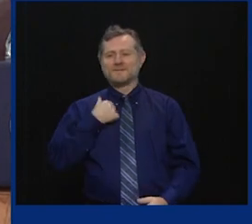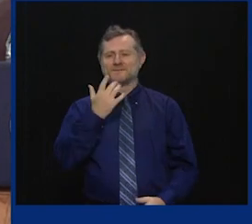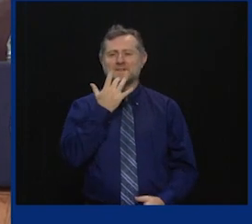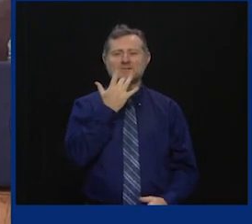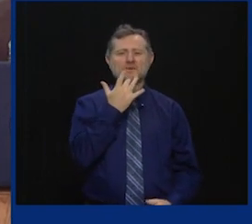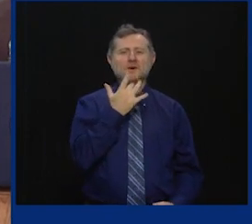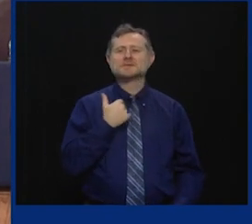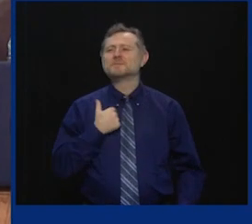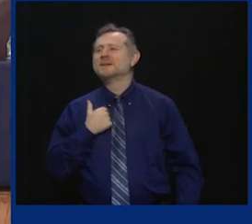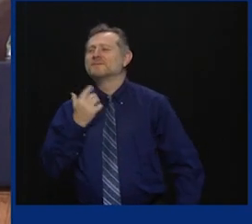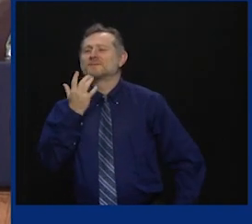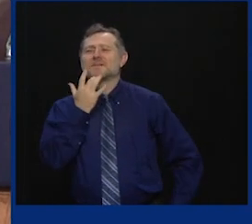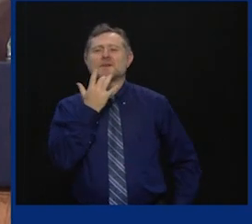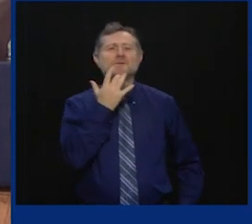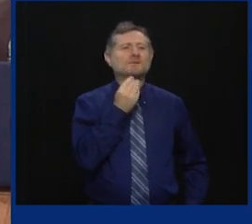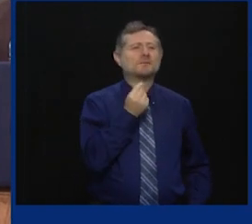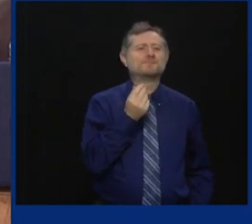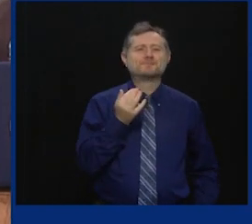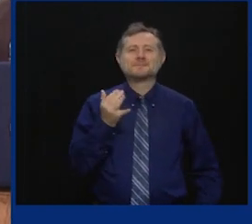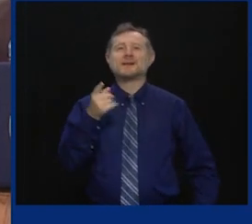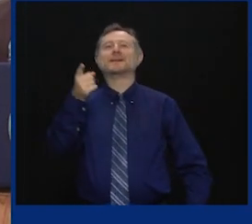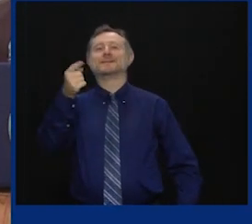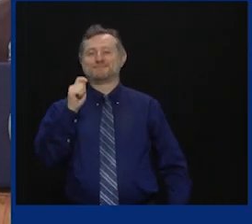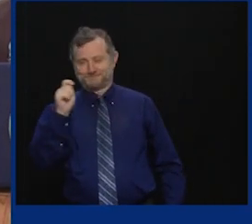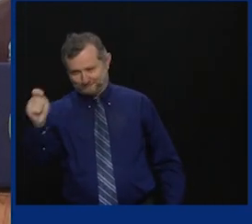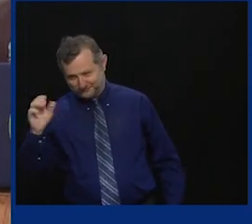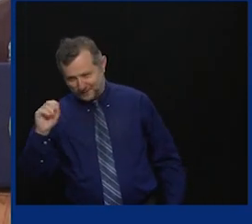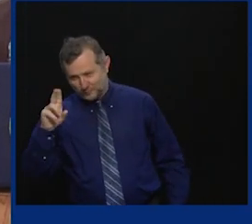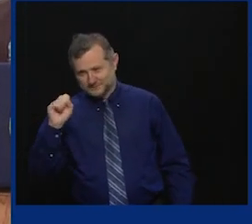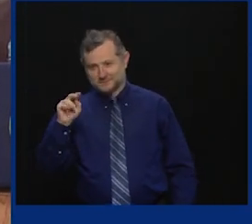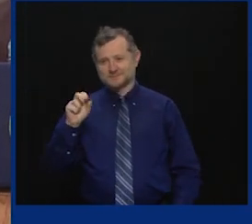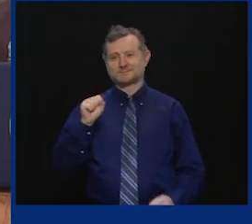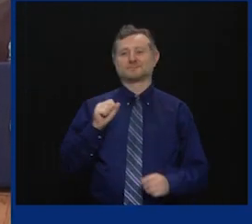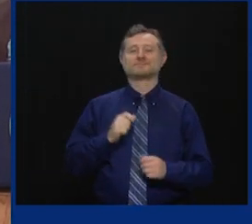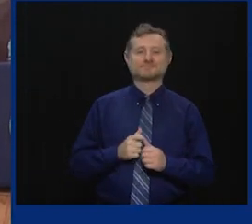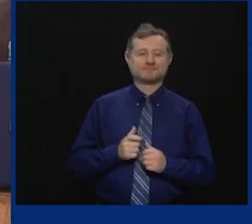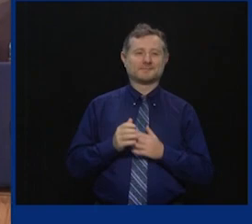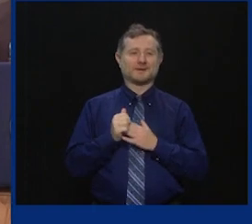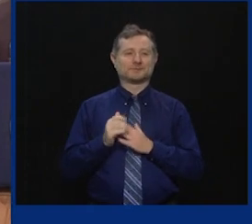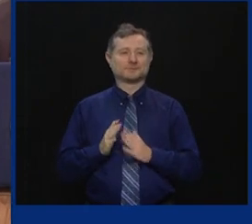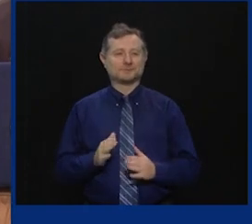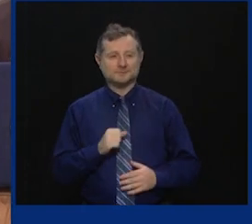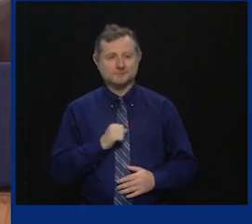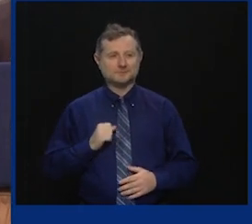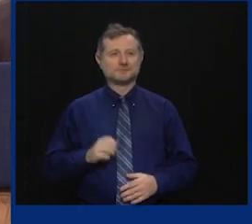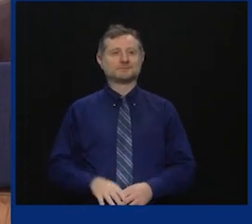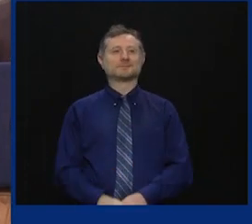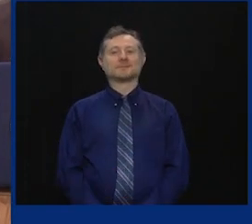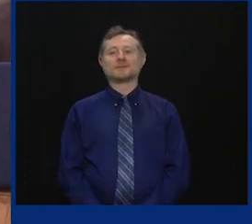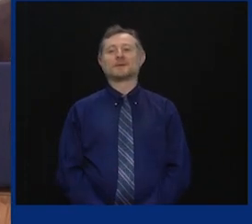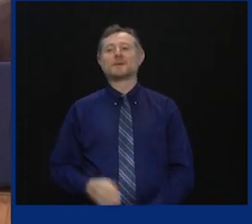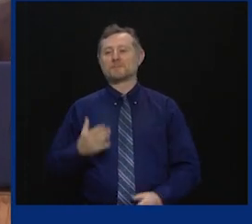Yeah, Rightfully guilty. so. Guilty. All right. And, to my leaders,